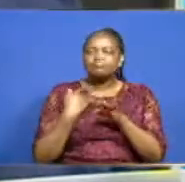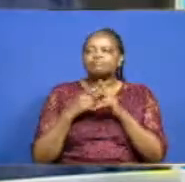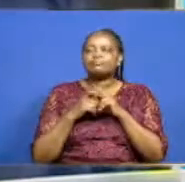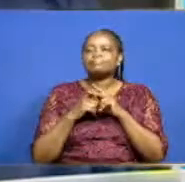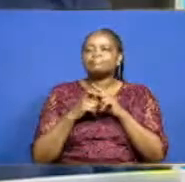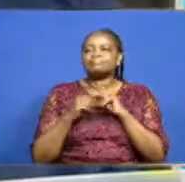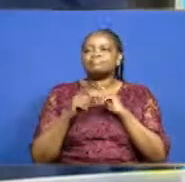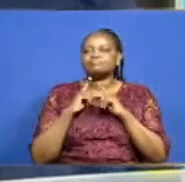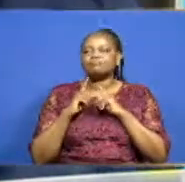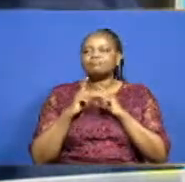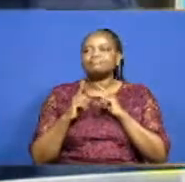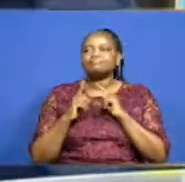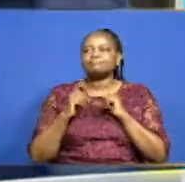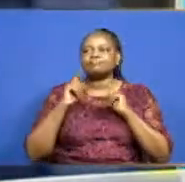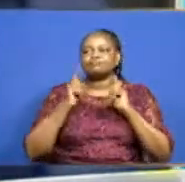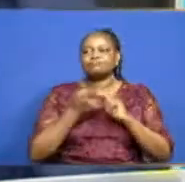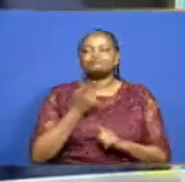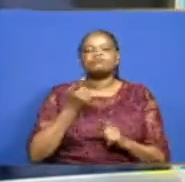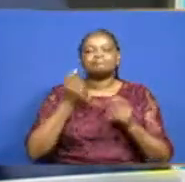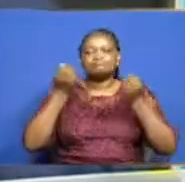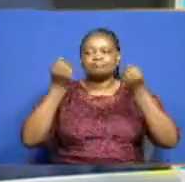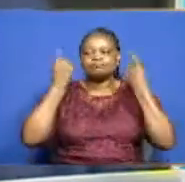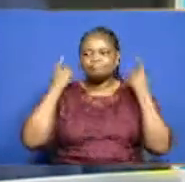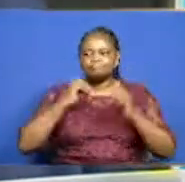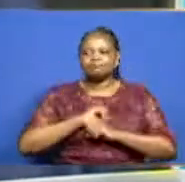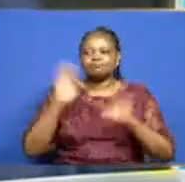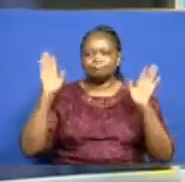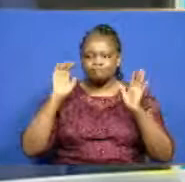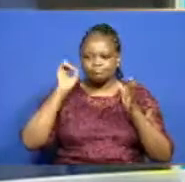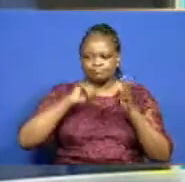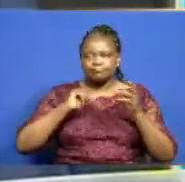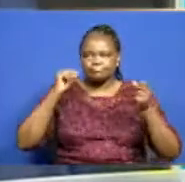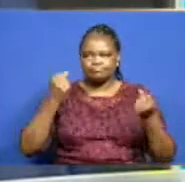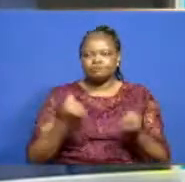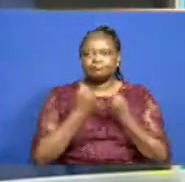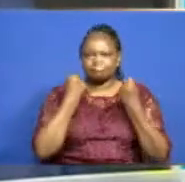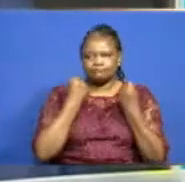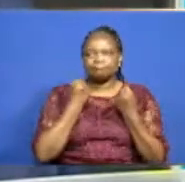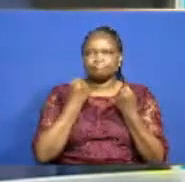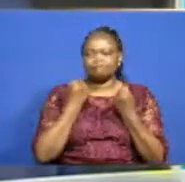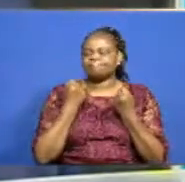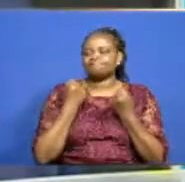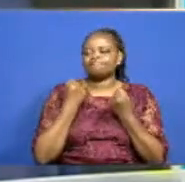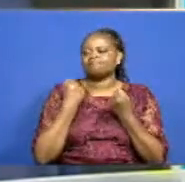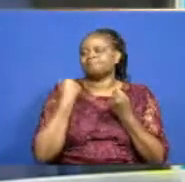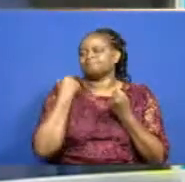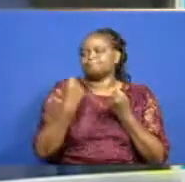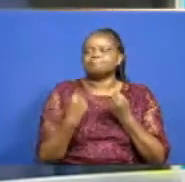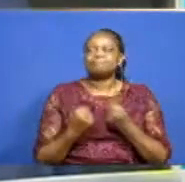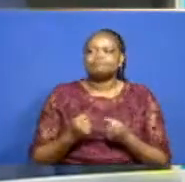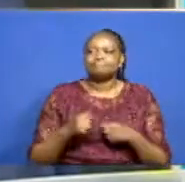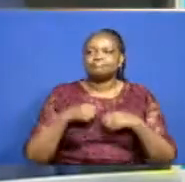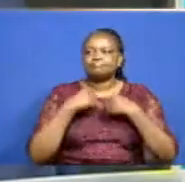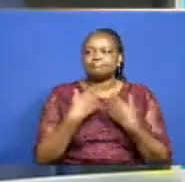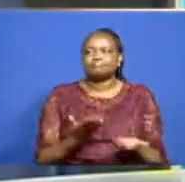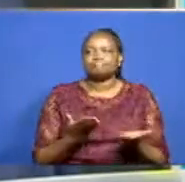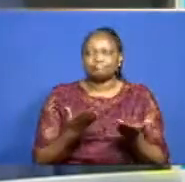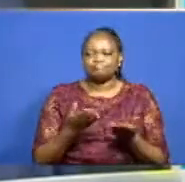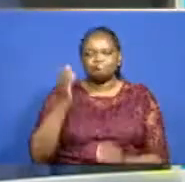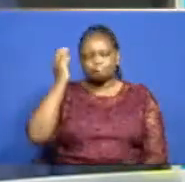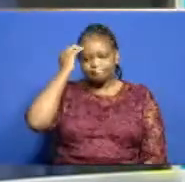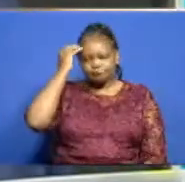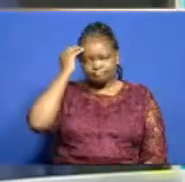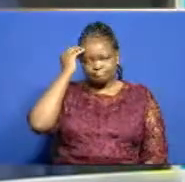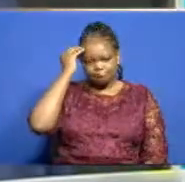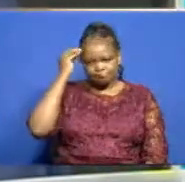want to take you through some of the issues that have been shaping conversations in the last few days when it comes to the education